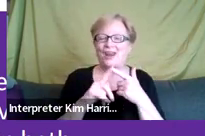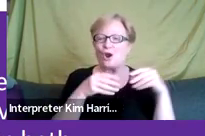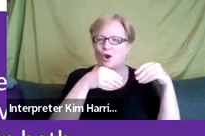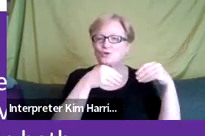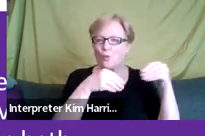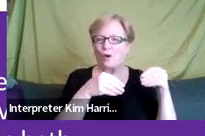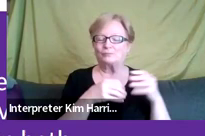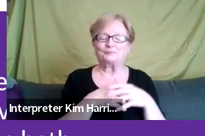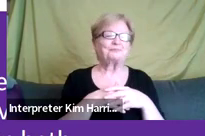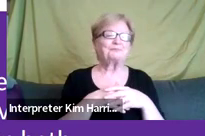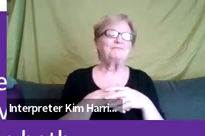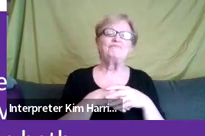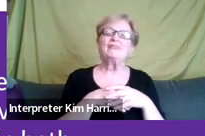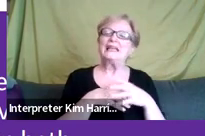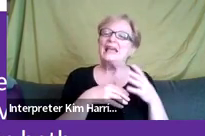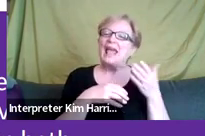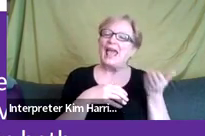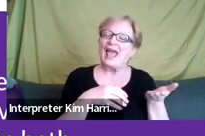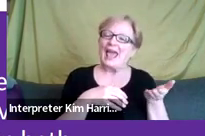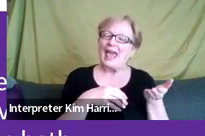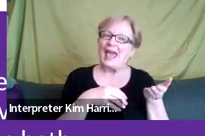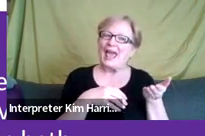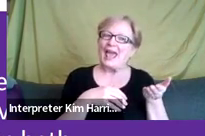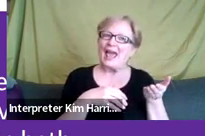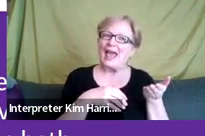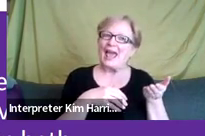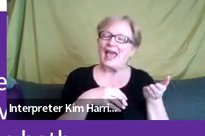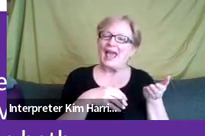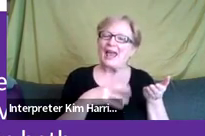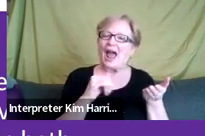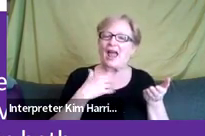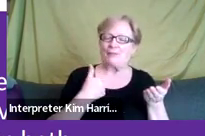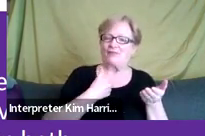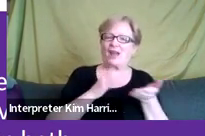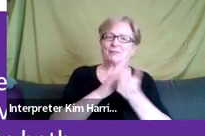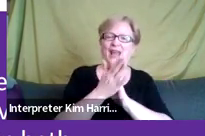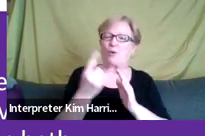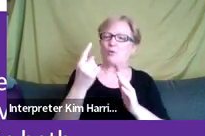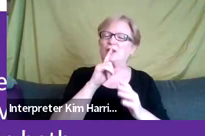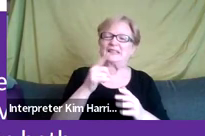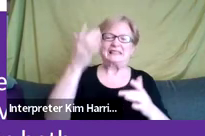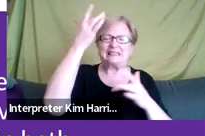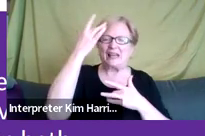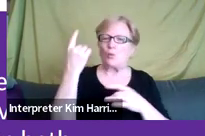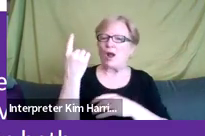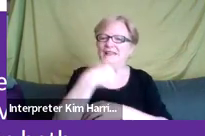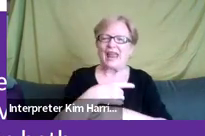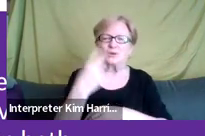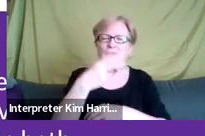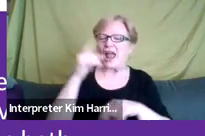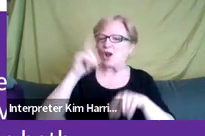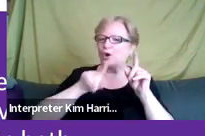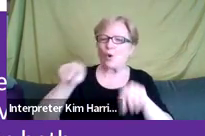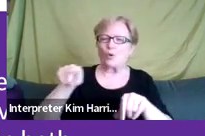store, and I'd gotten really sick for about a day or two and wasn't able to attend work.